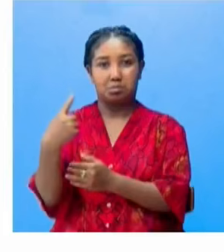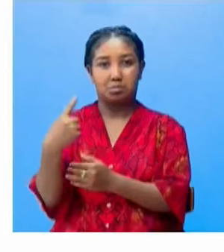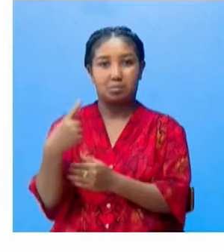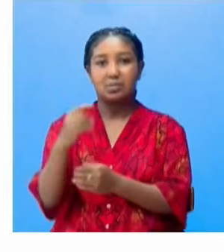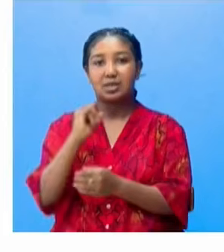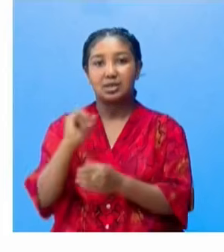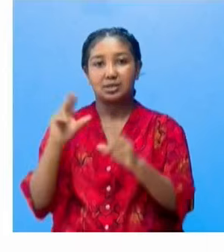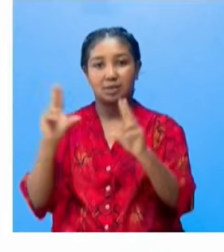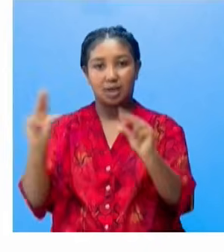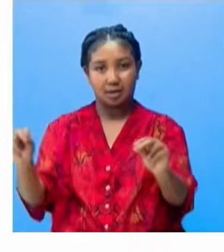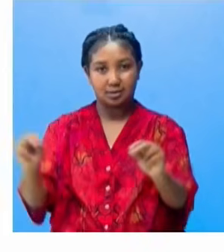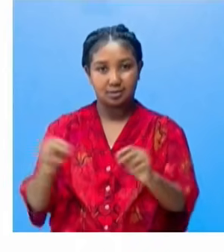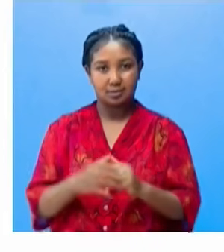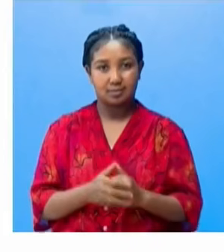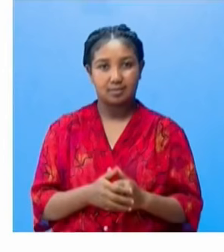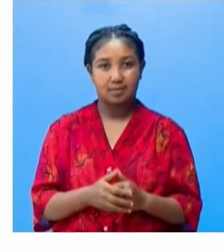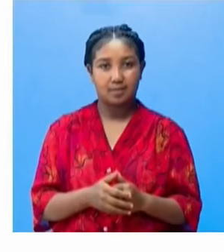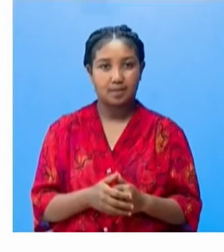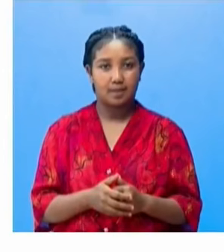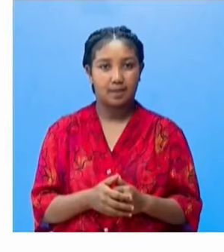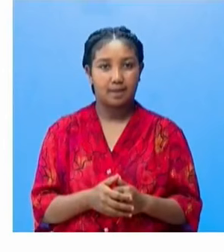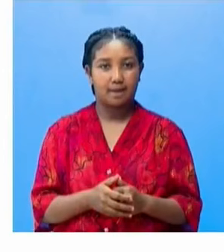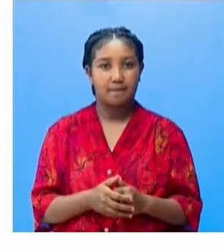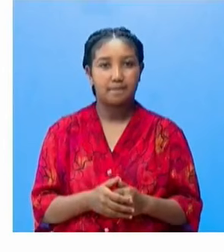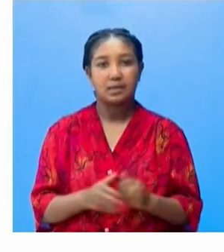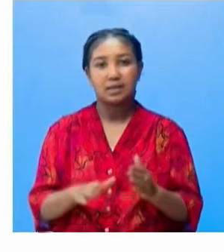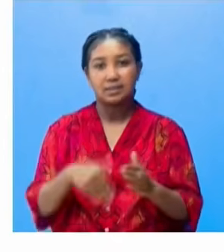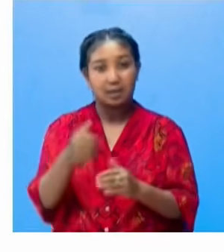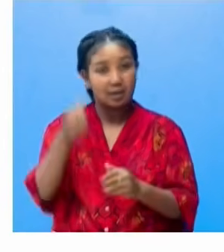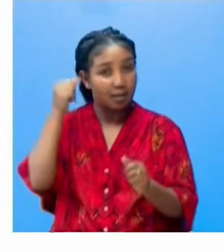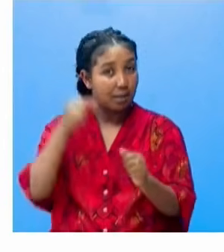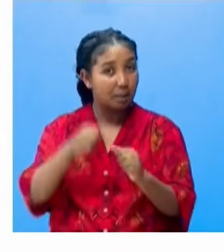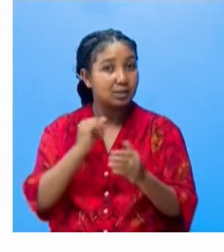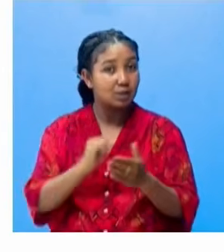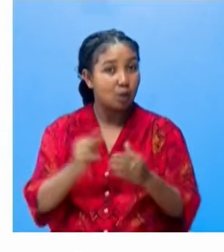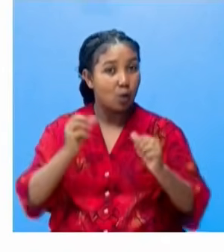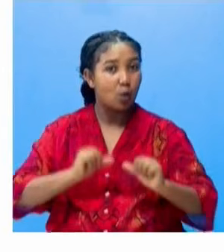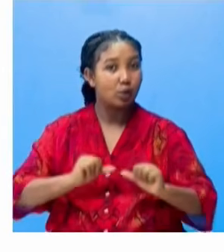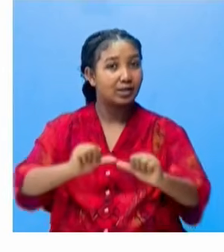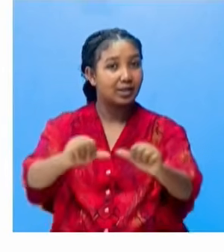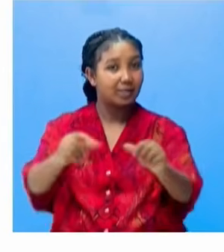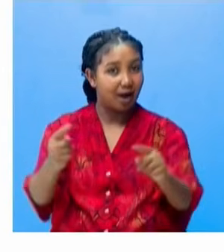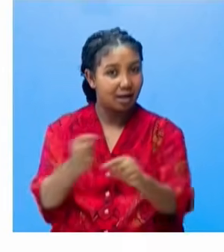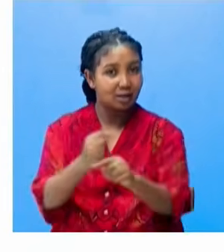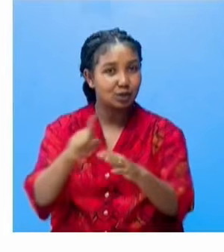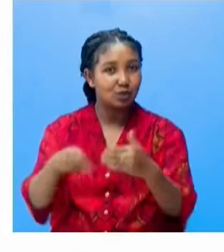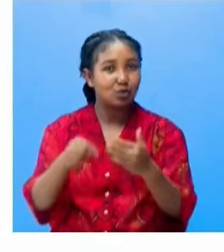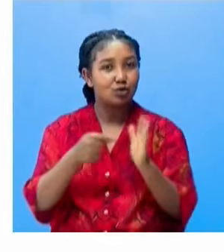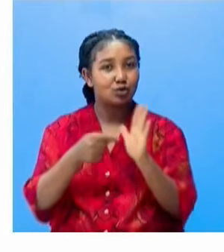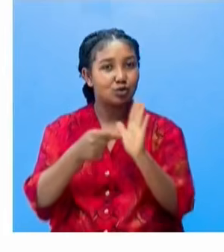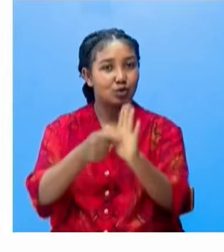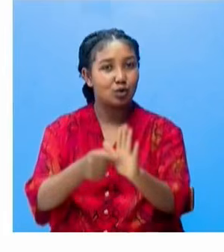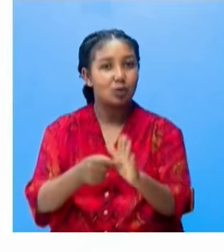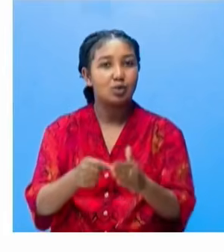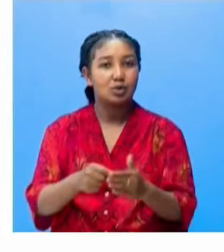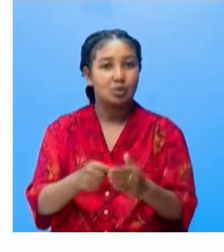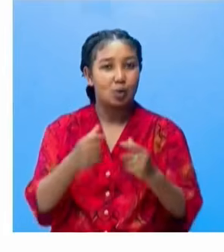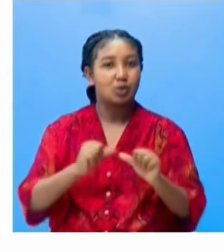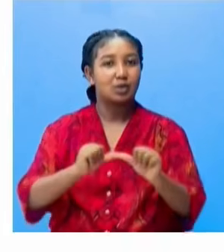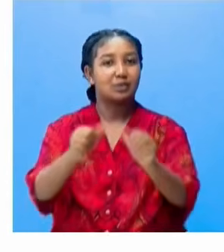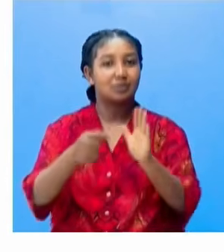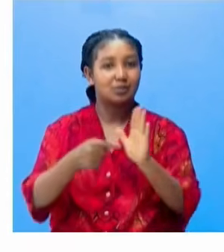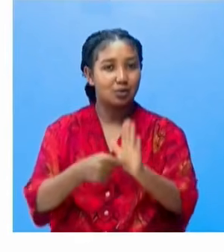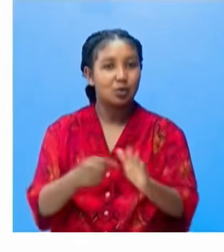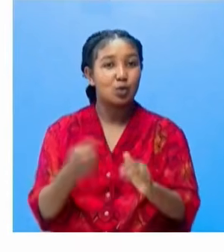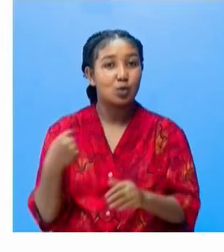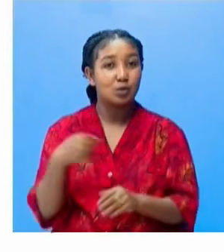not, so is not. Then remember, it is a continuous action. So to show that it is a continuous action,